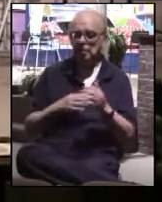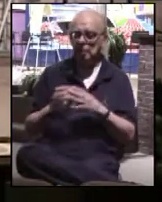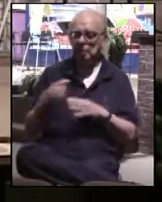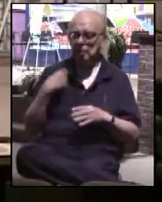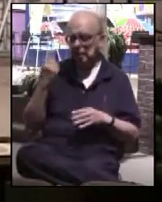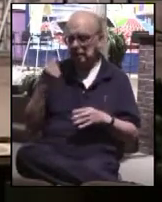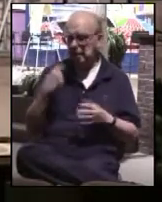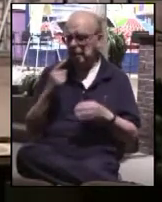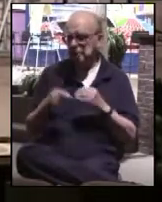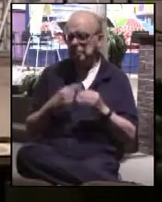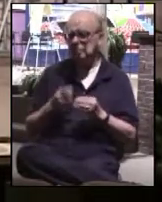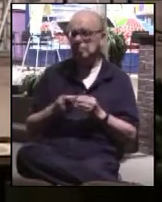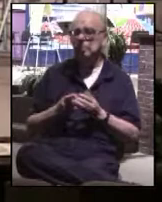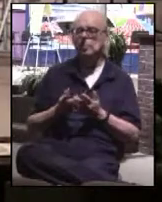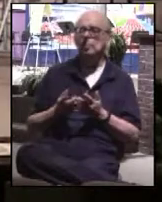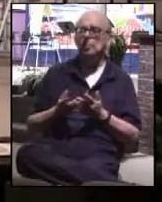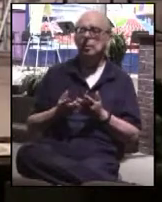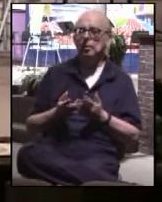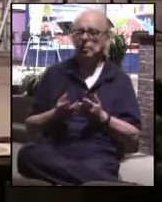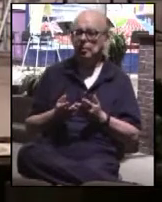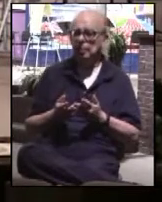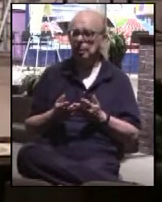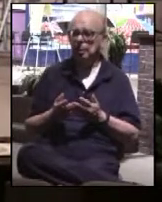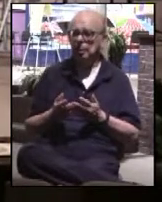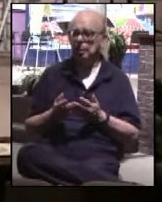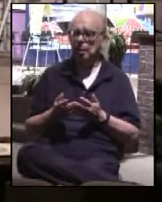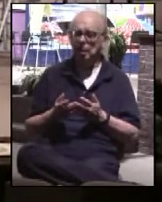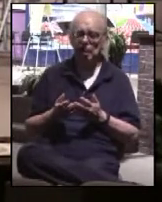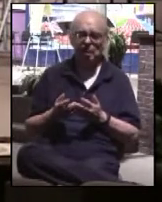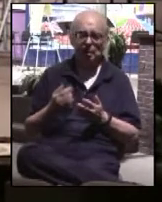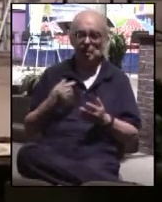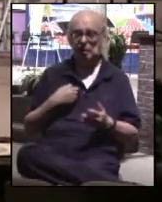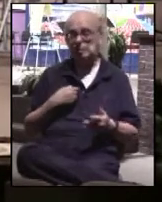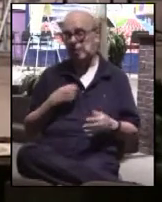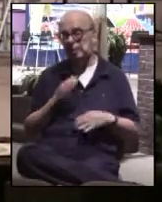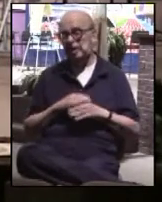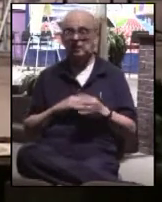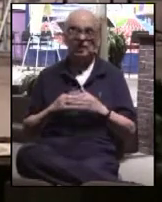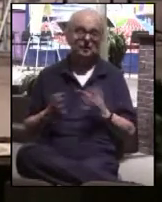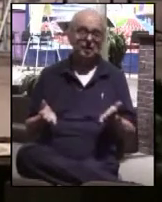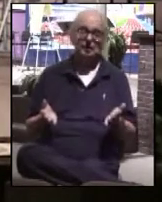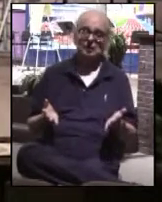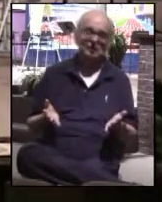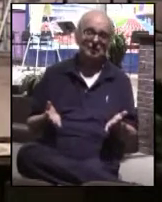concerned about just me being comfortable here